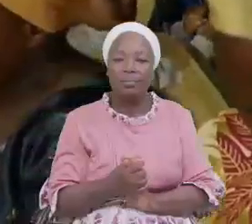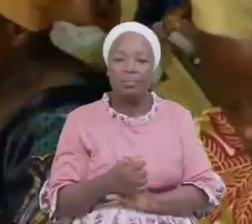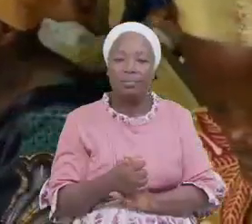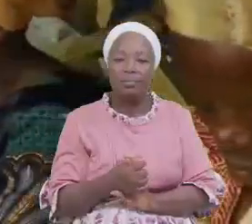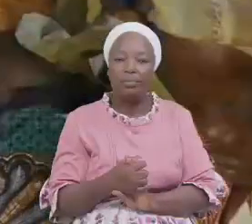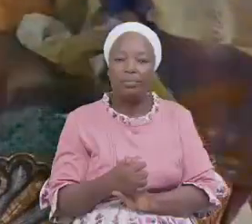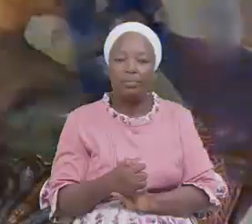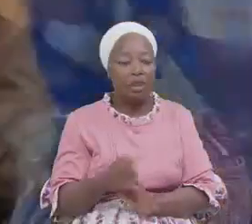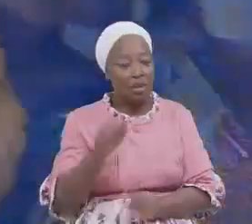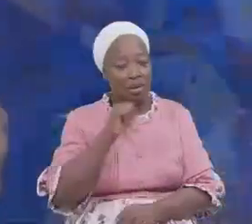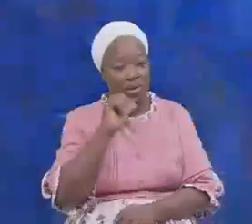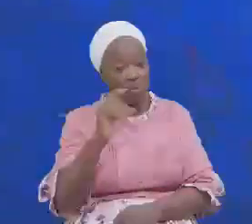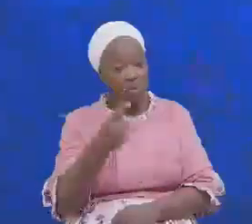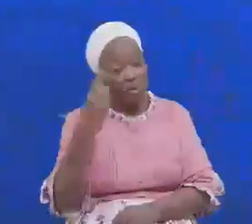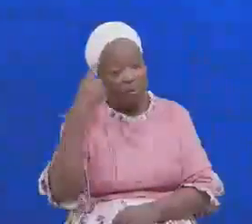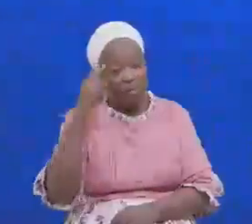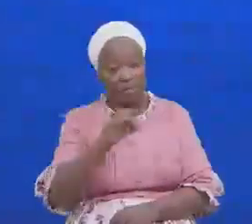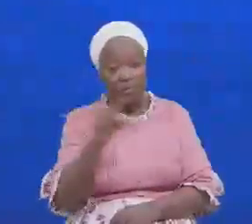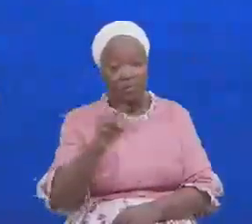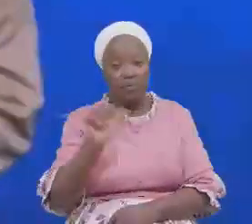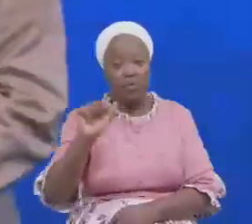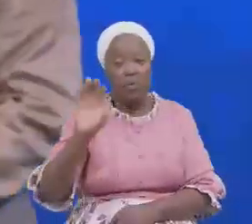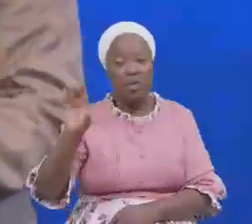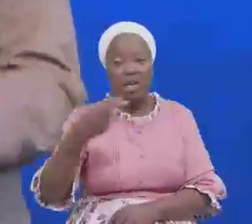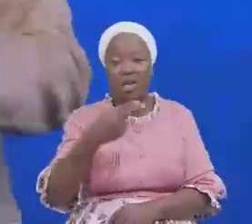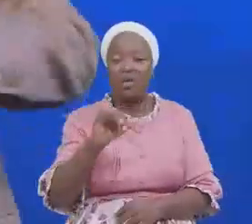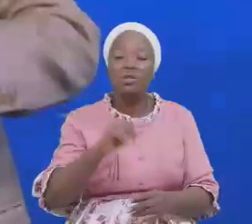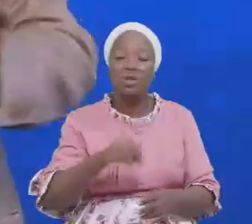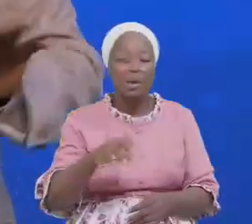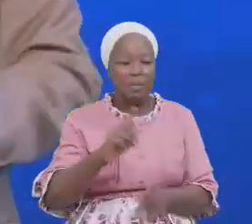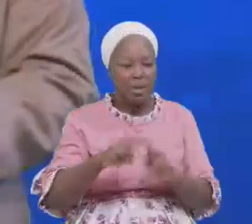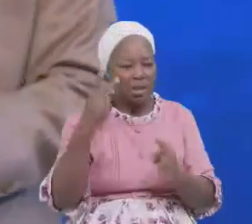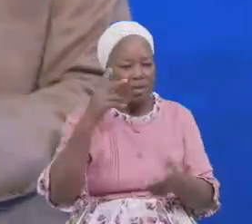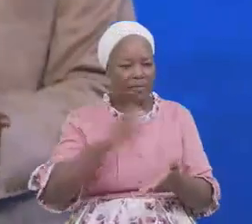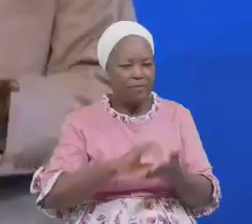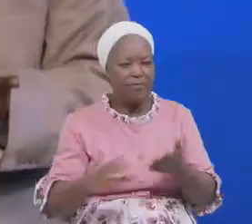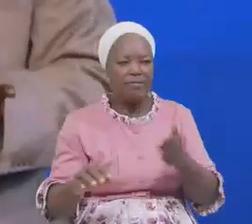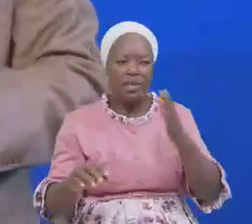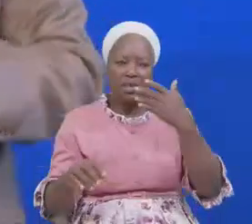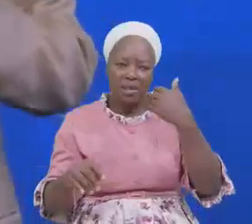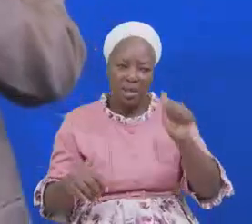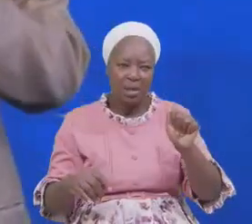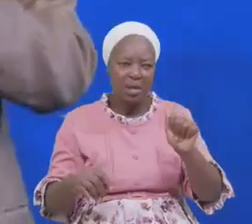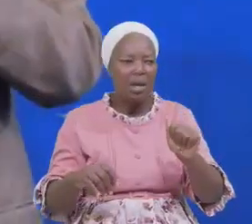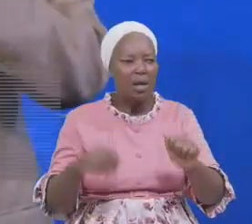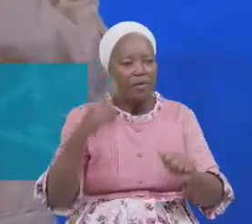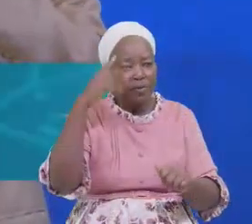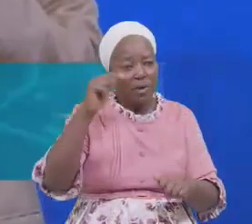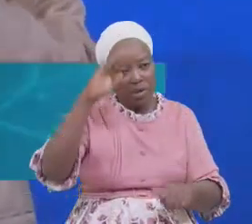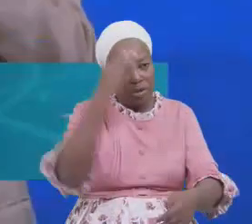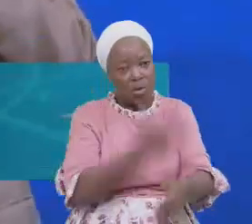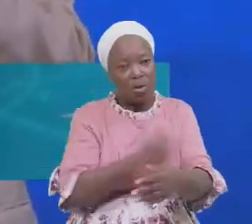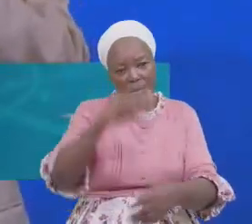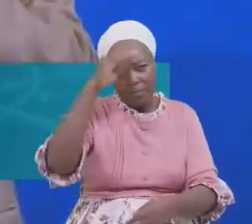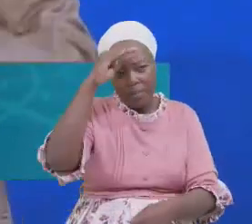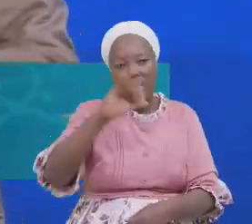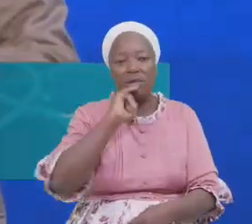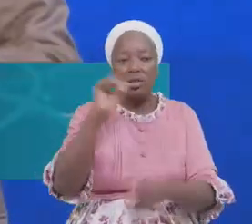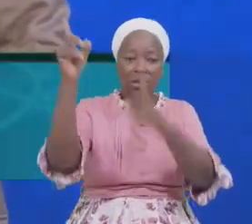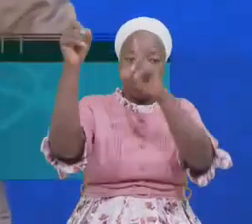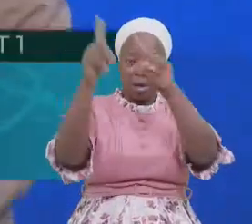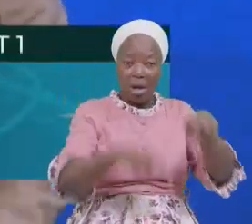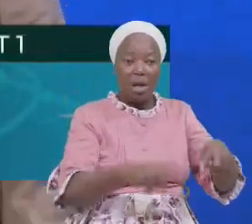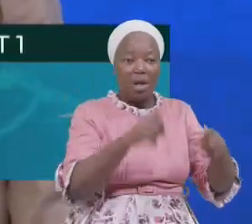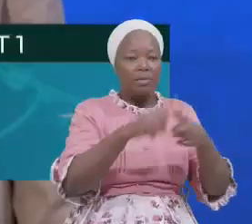Not only for Zacchaeus, look at verse 10. For the Son of Man is come to seek and